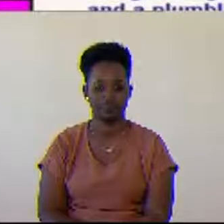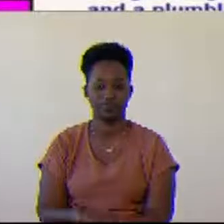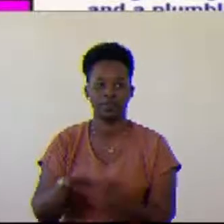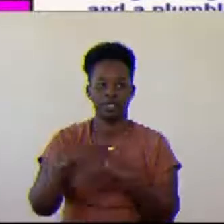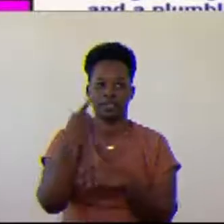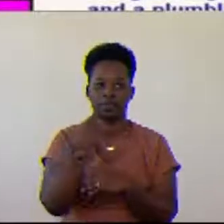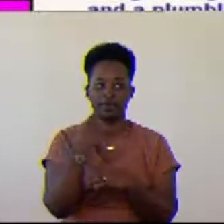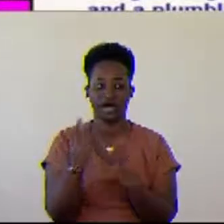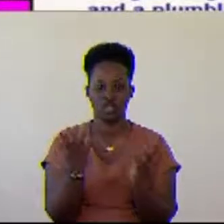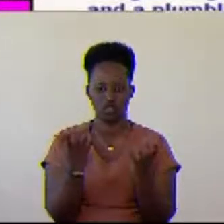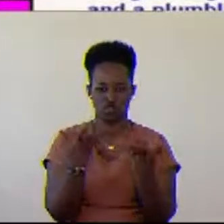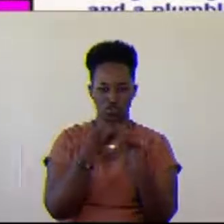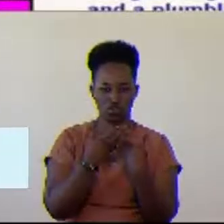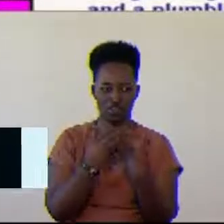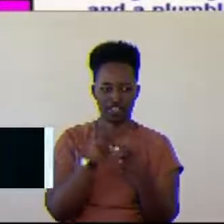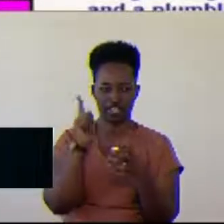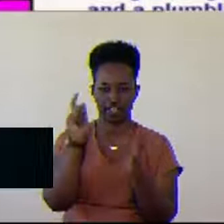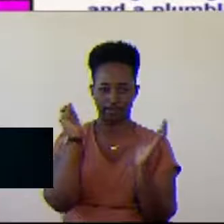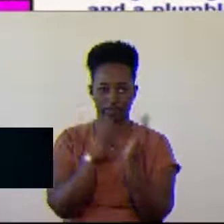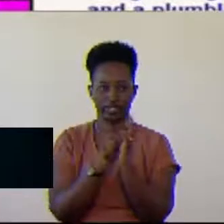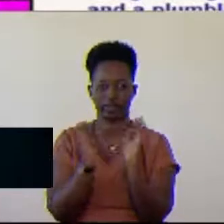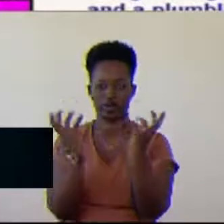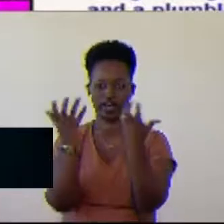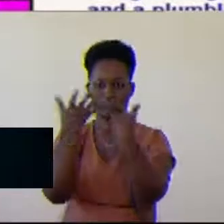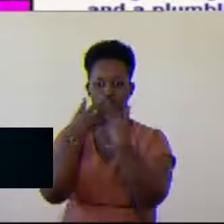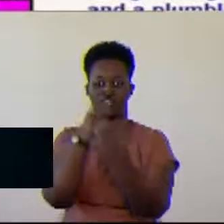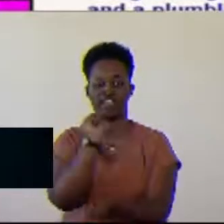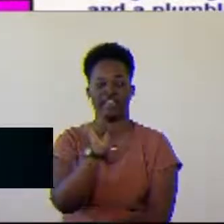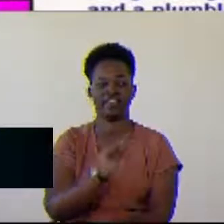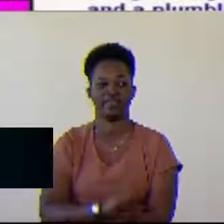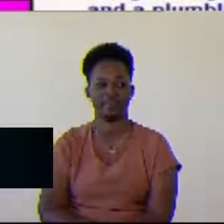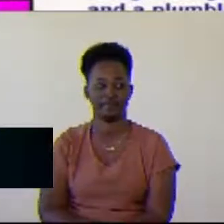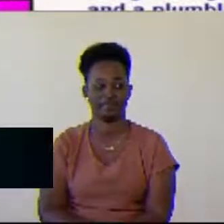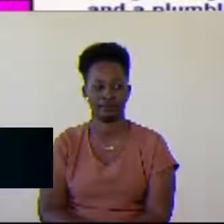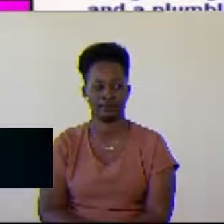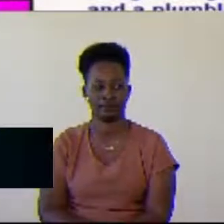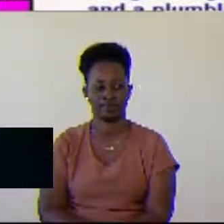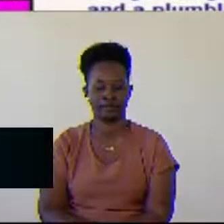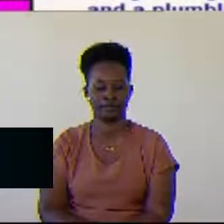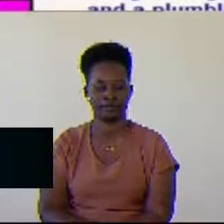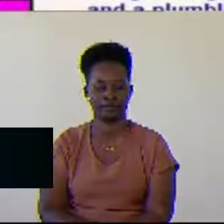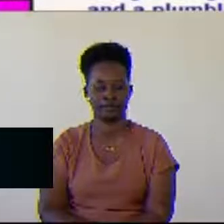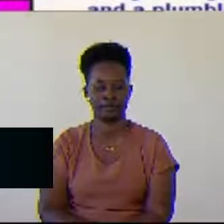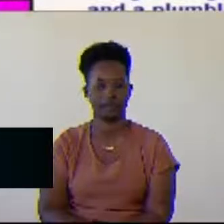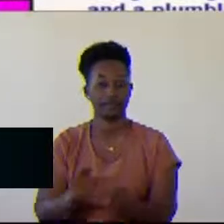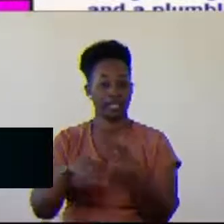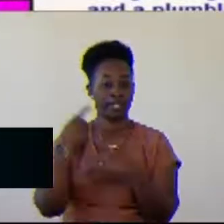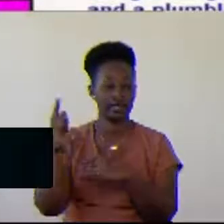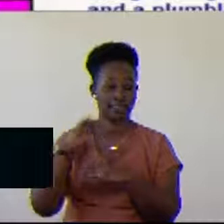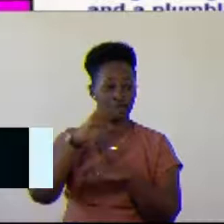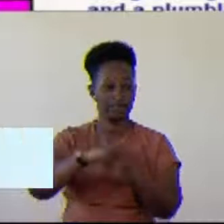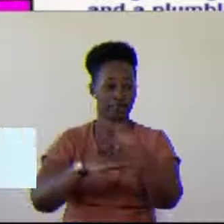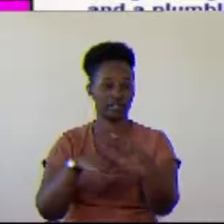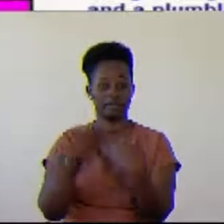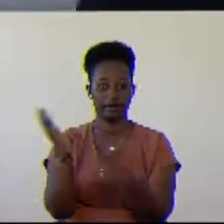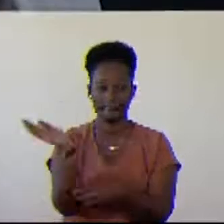to join that point to A. We shall do that at the end. This procedure, repeat the above procedures by suspending the